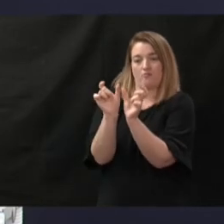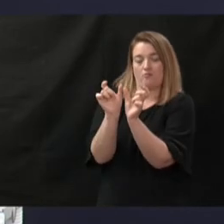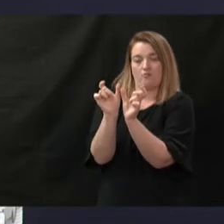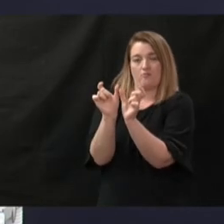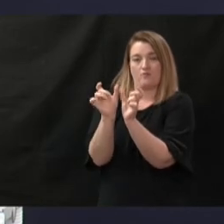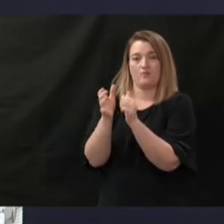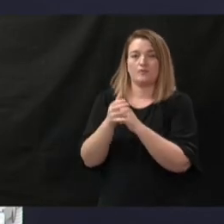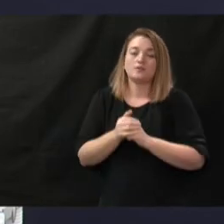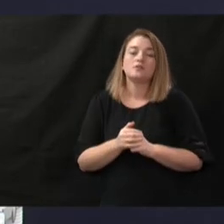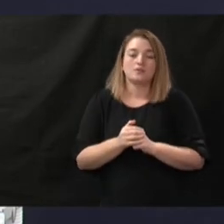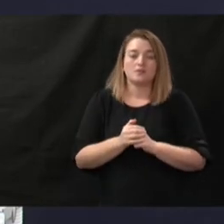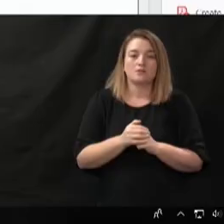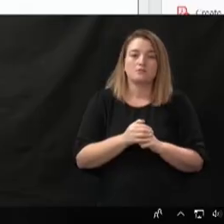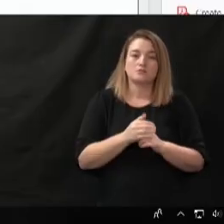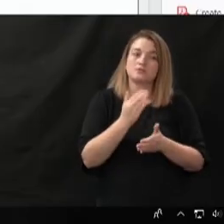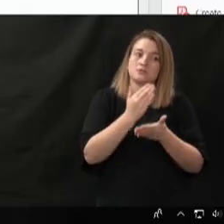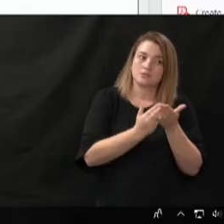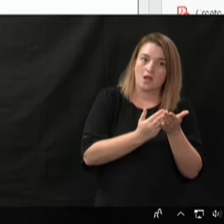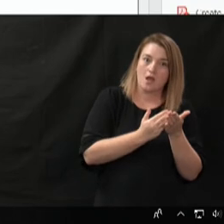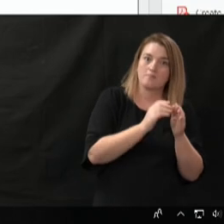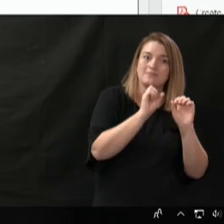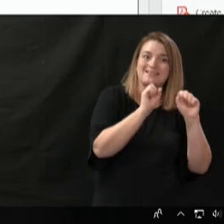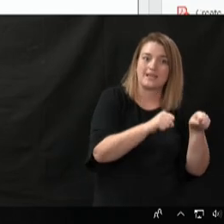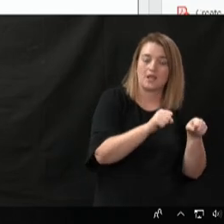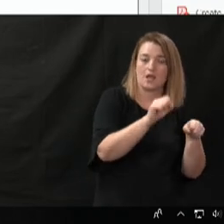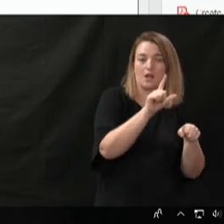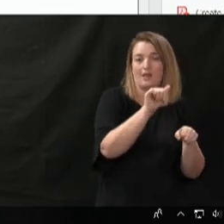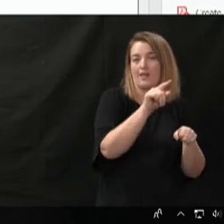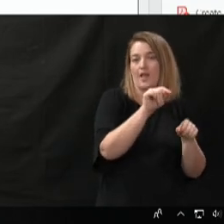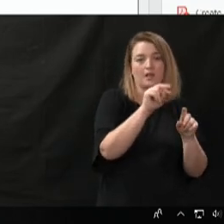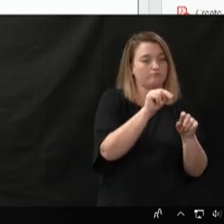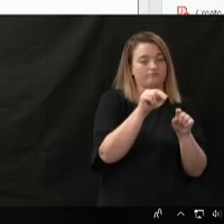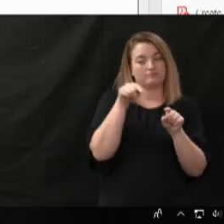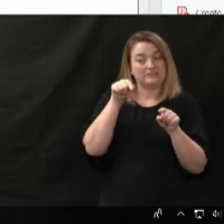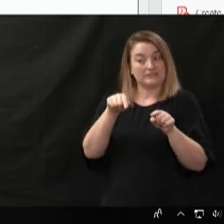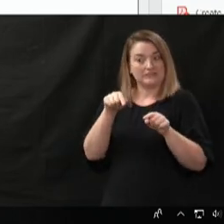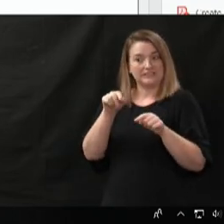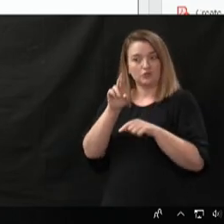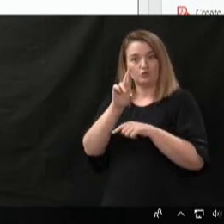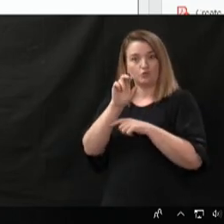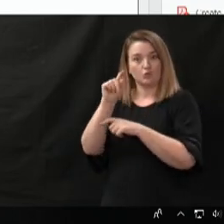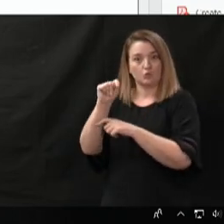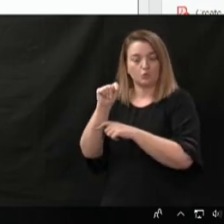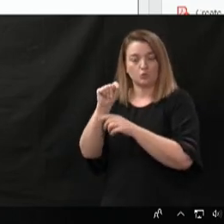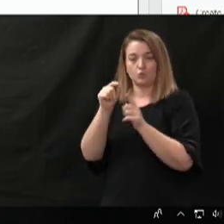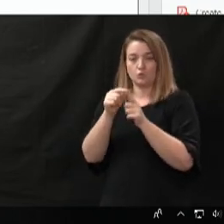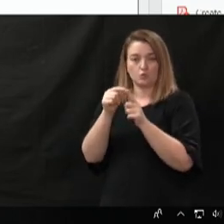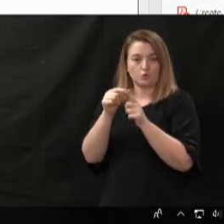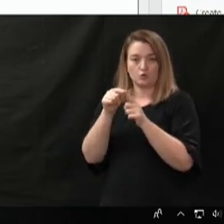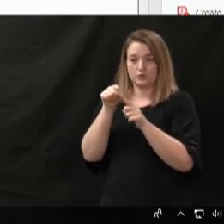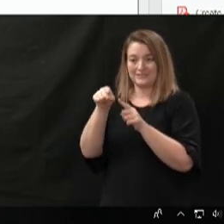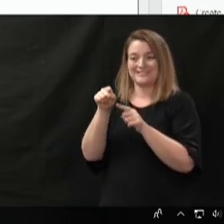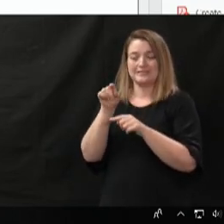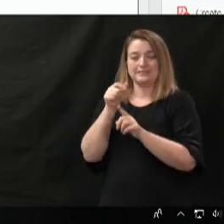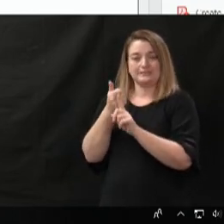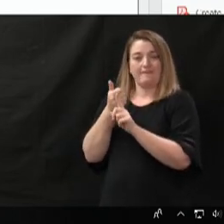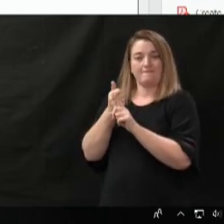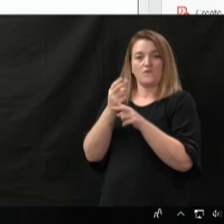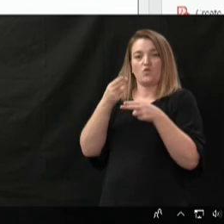now, but in this instance, struct cannot stand by itself. It's called a